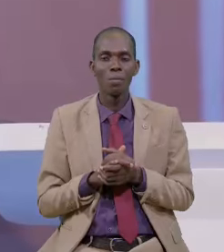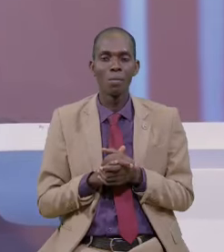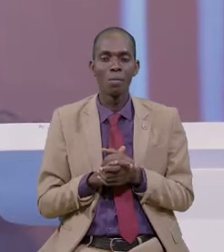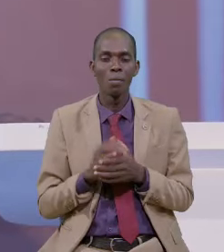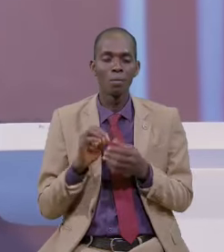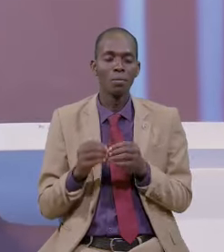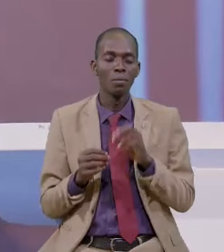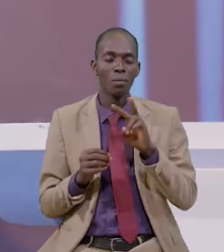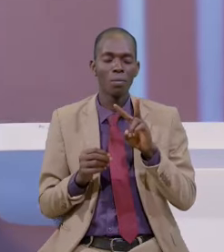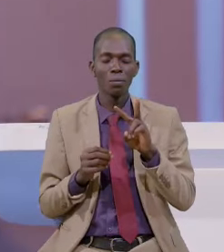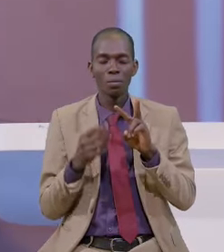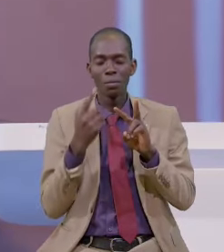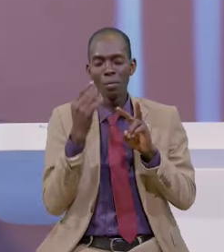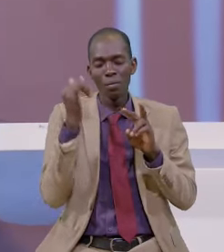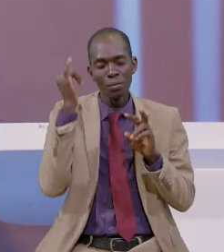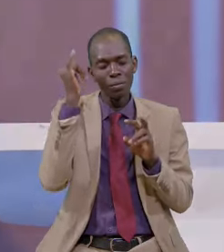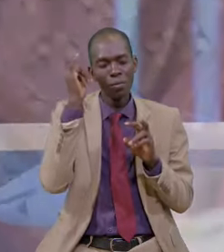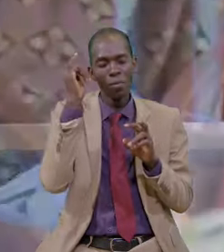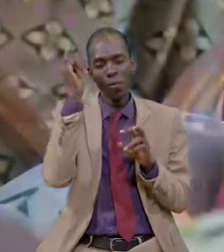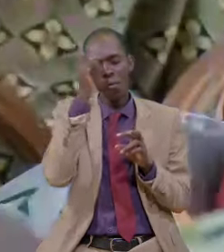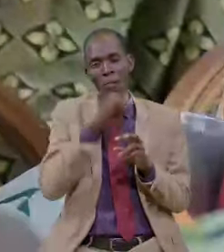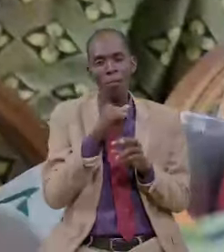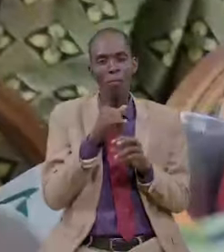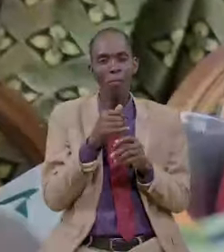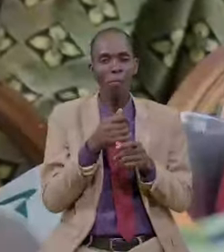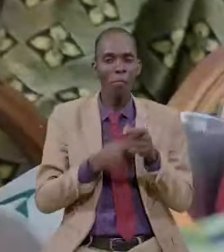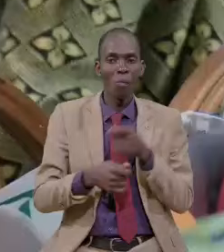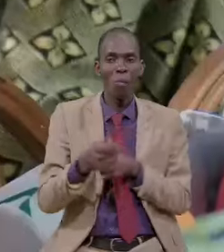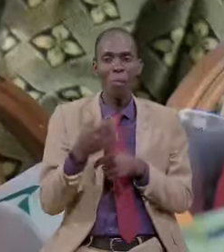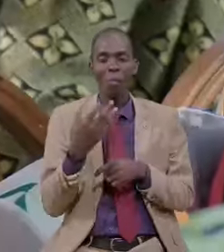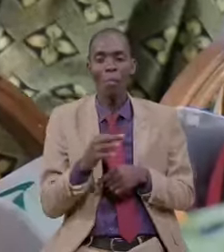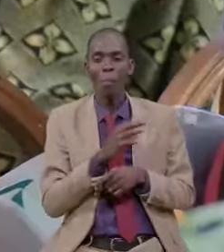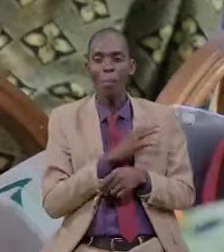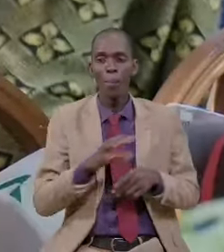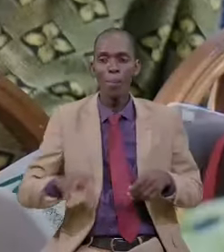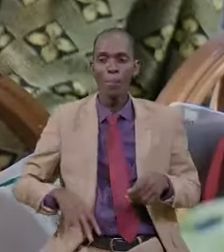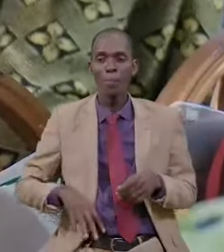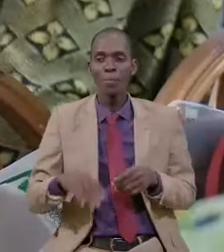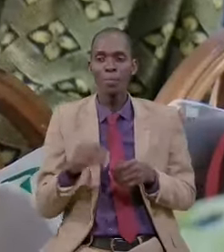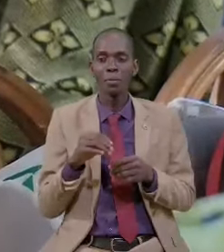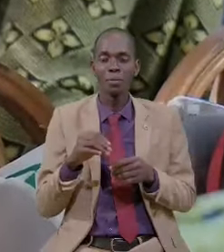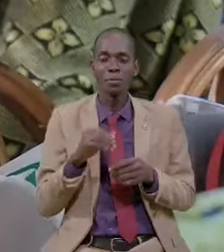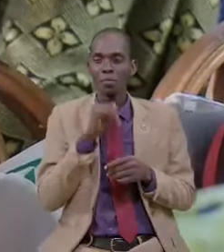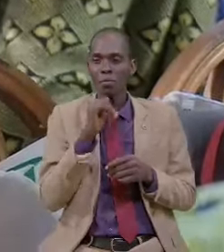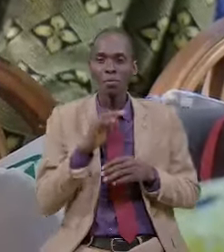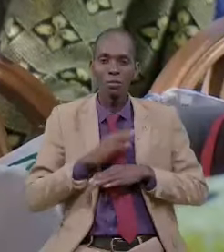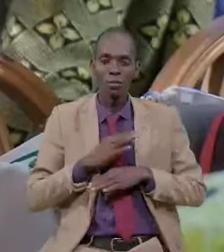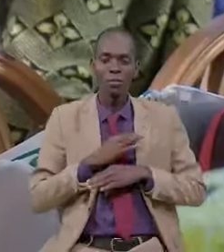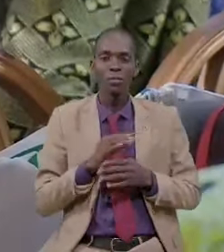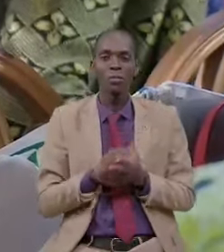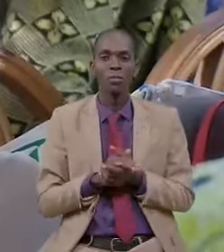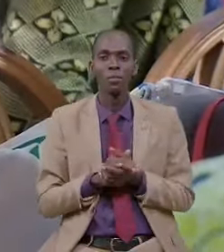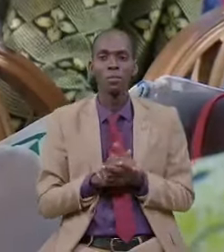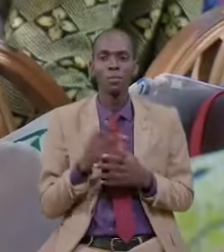foolish replacement of Christ's satisfaction. The people who hear